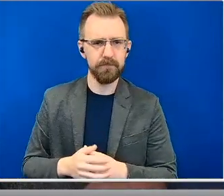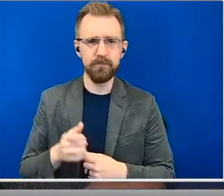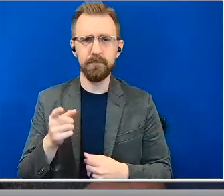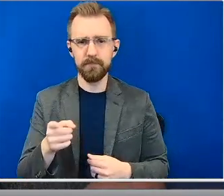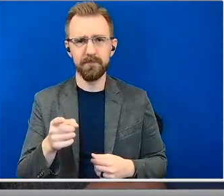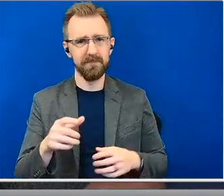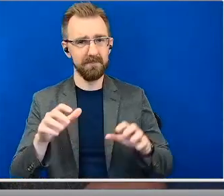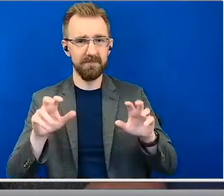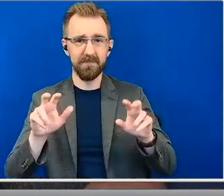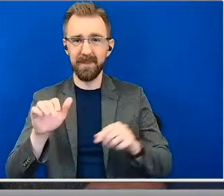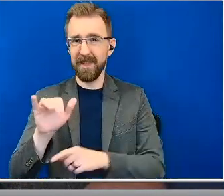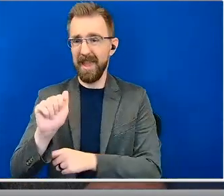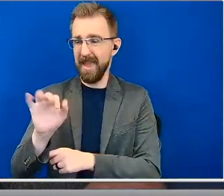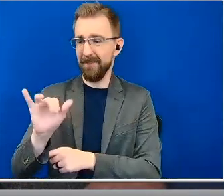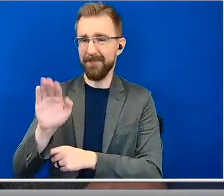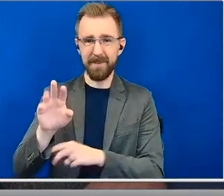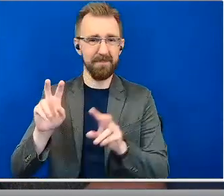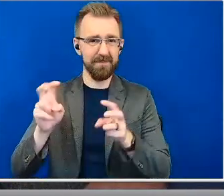because